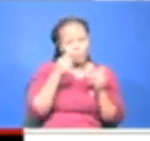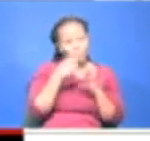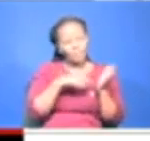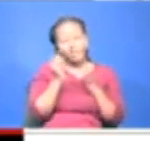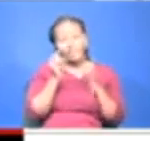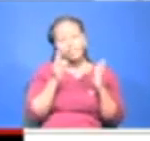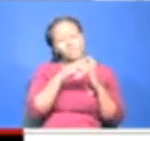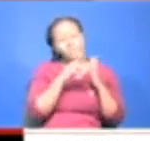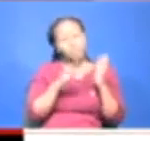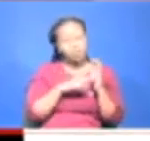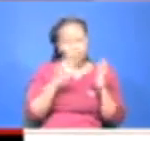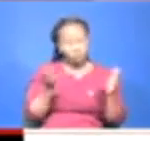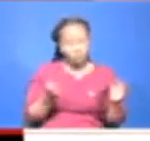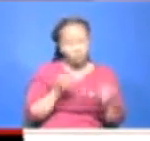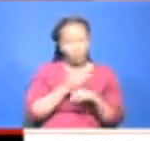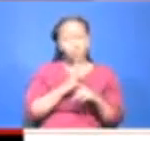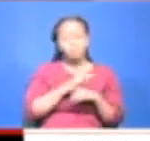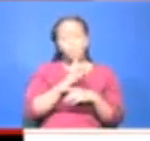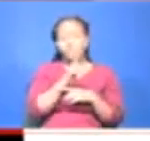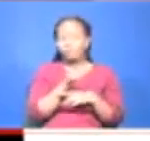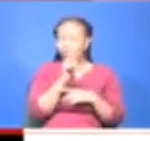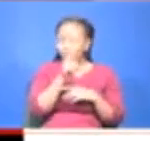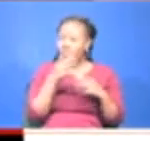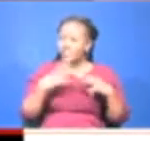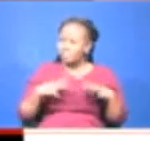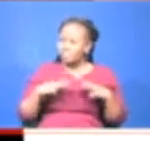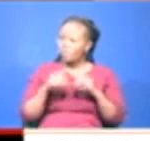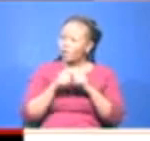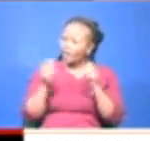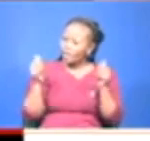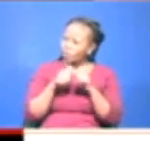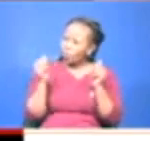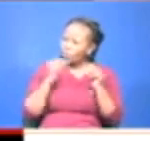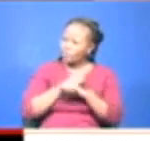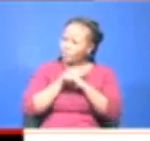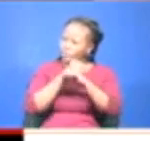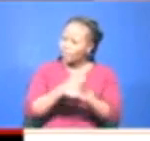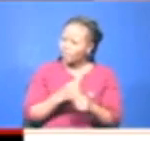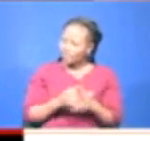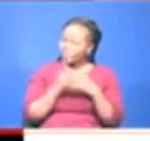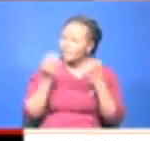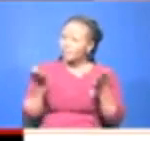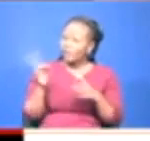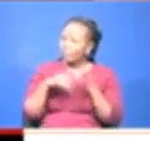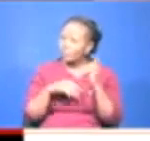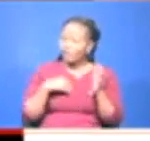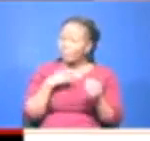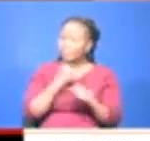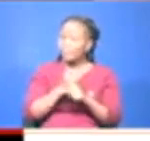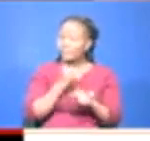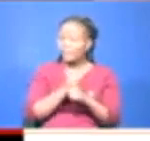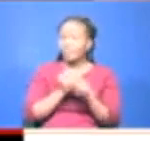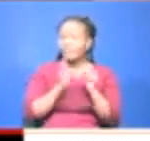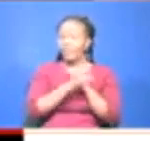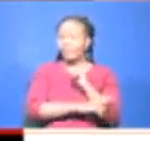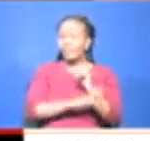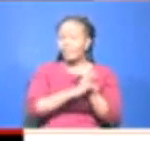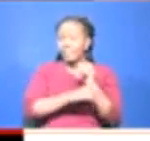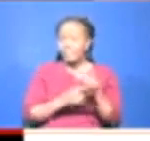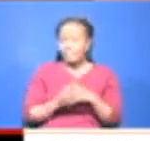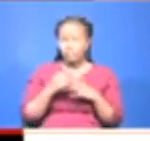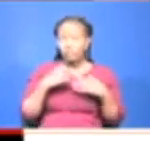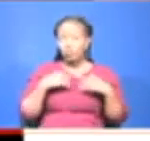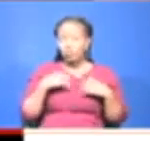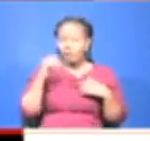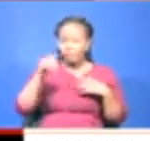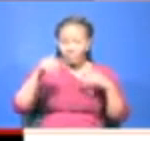place to ensure that these people are well fed. So what has been done in your country to ensure this is successful, and what